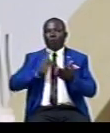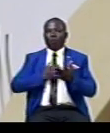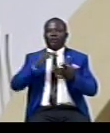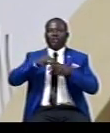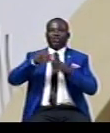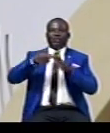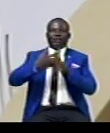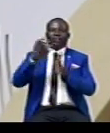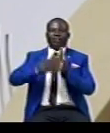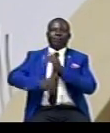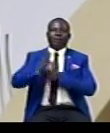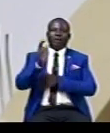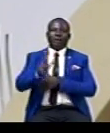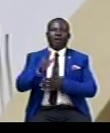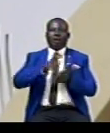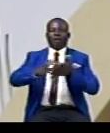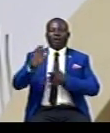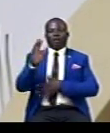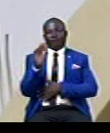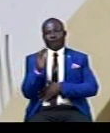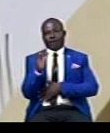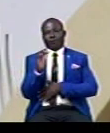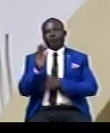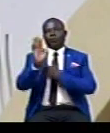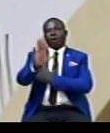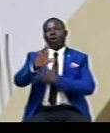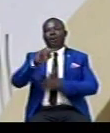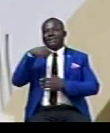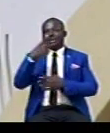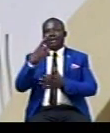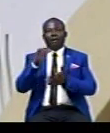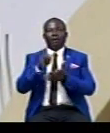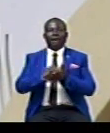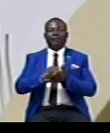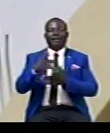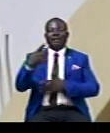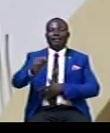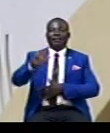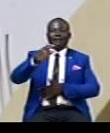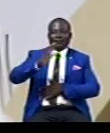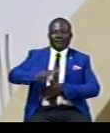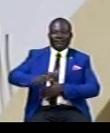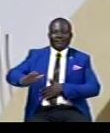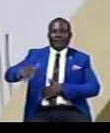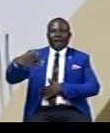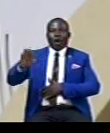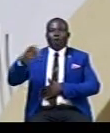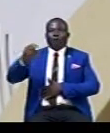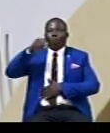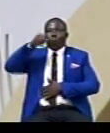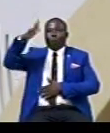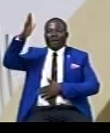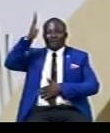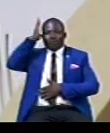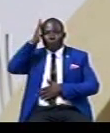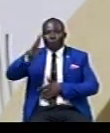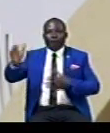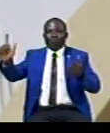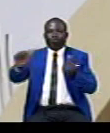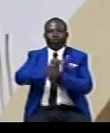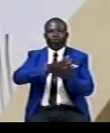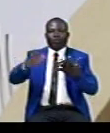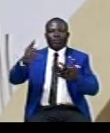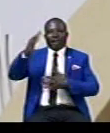verse 15, God saying that the seed of the woman shall bruise the head of